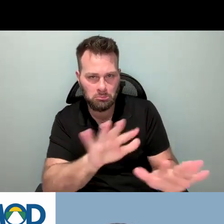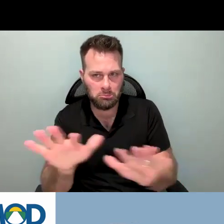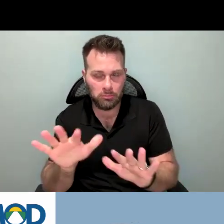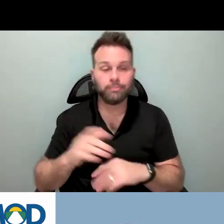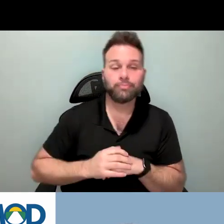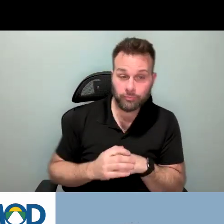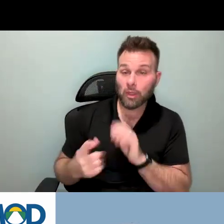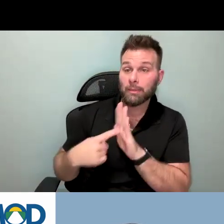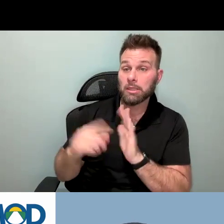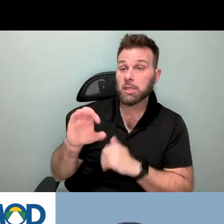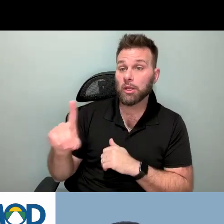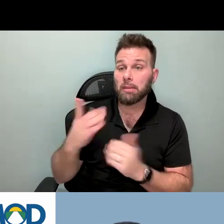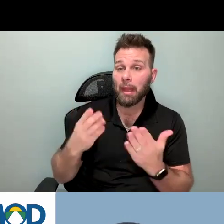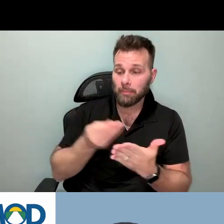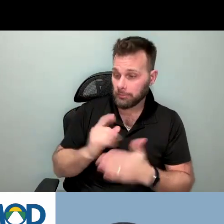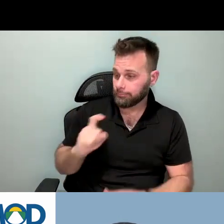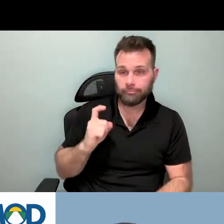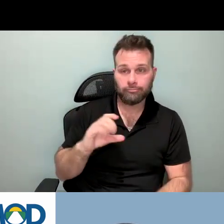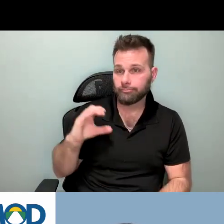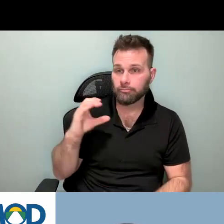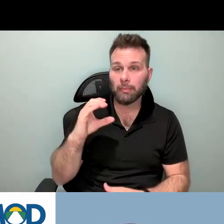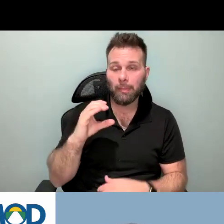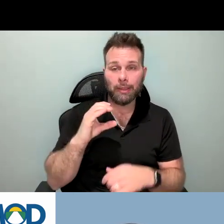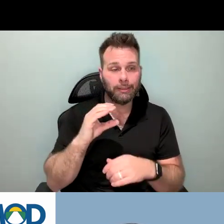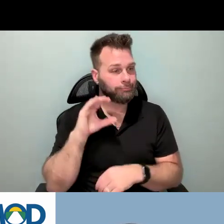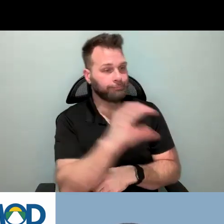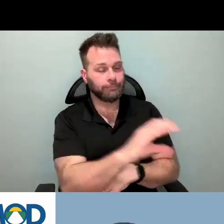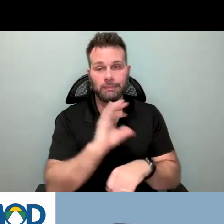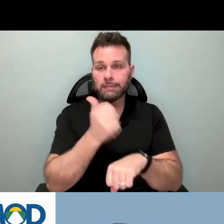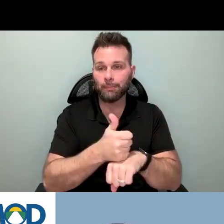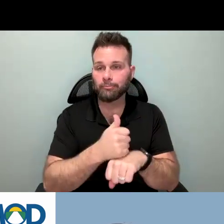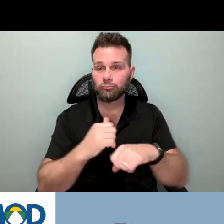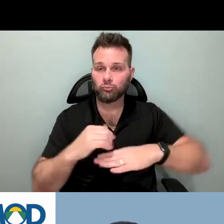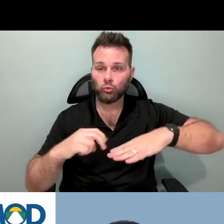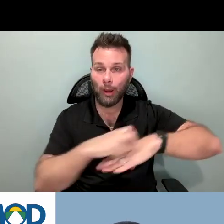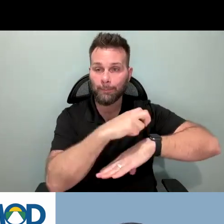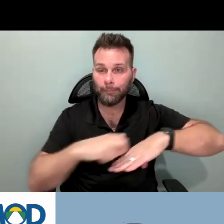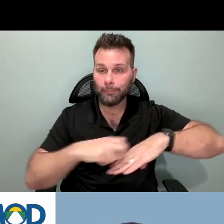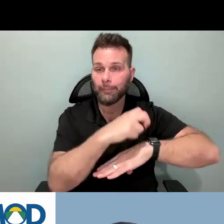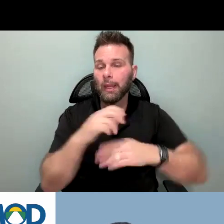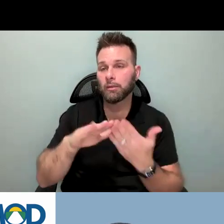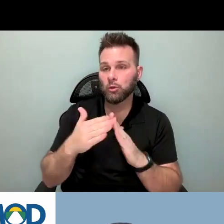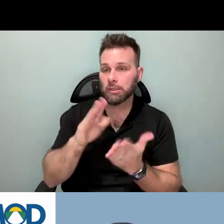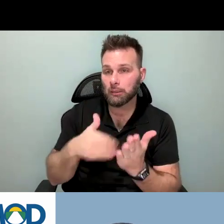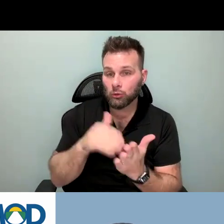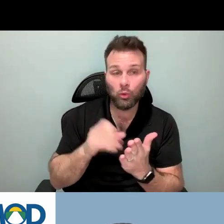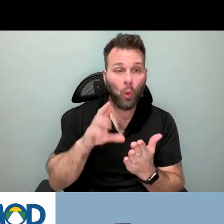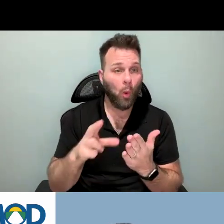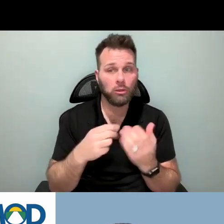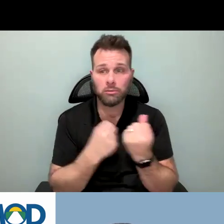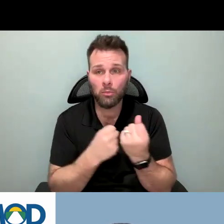For example, a COD may allocate these funds to build an accessible ramp at a community center or to support a municipal program that provides assistive